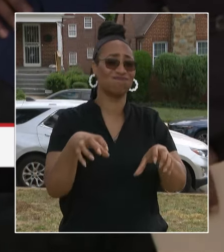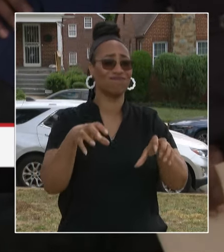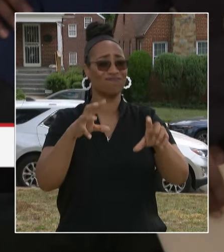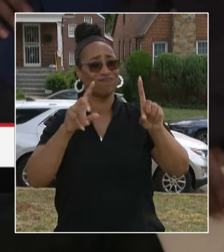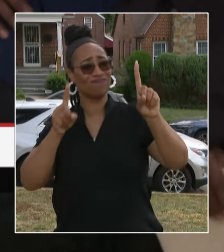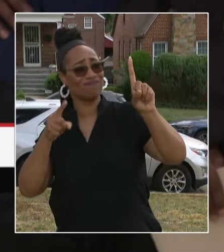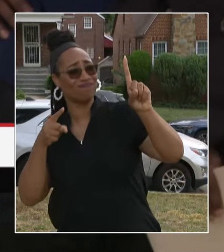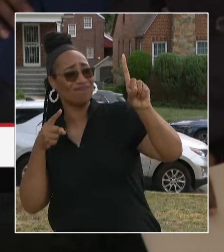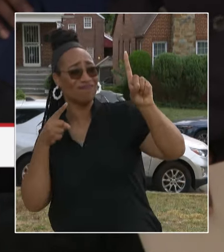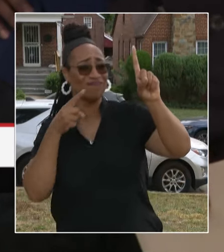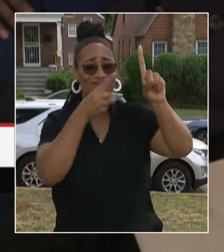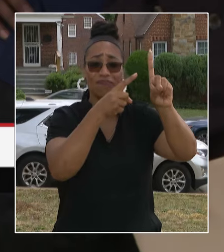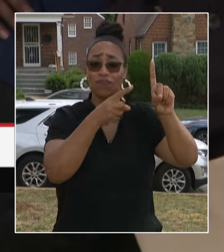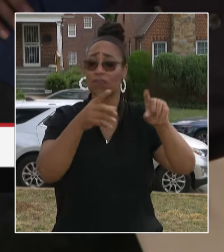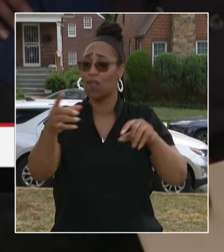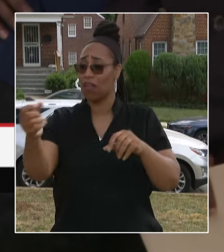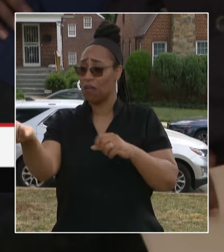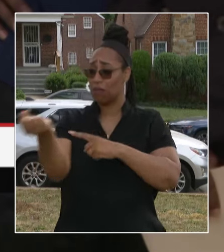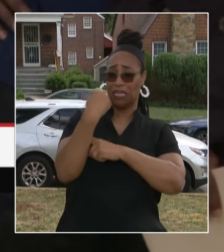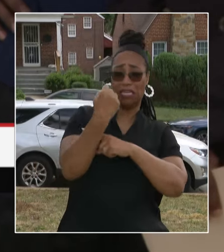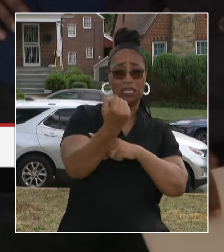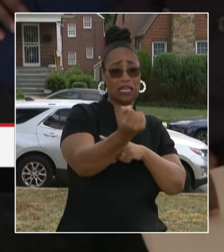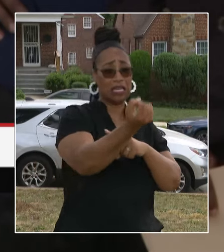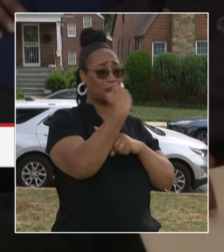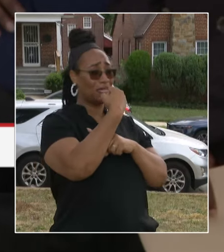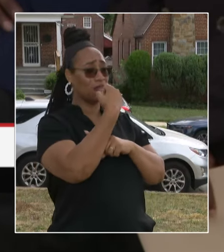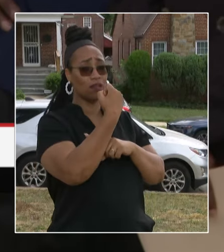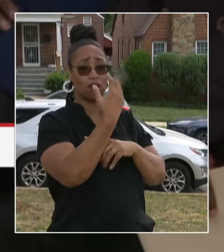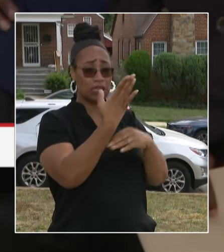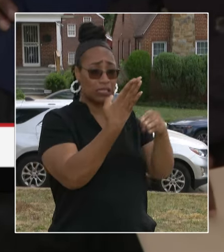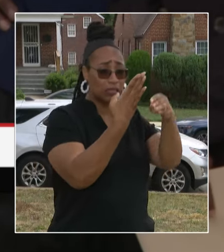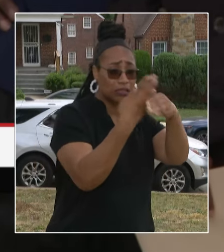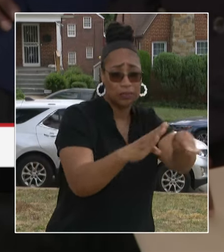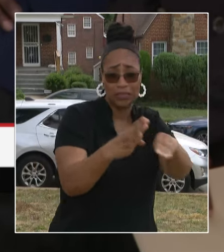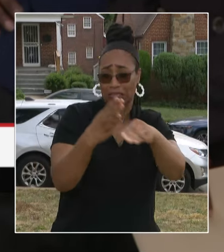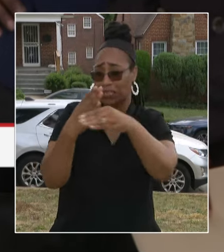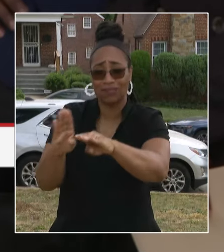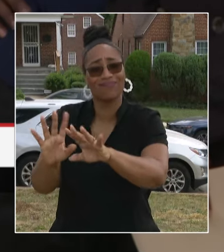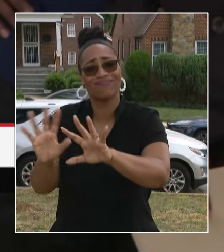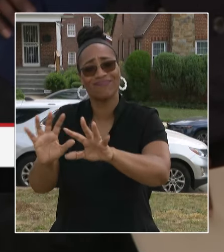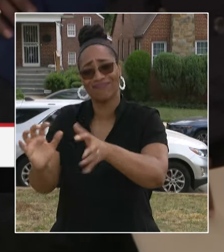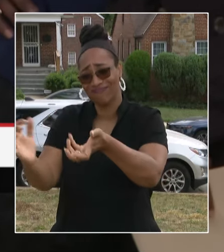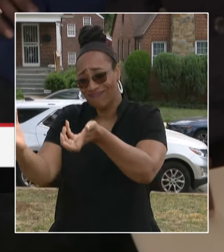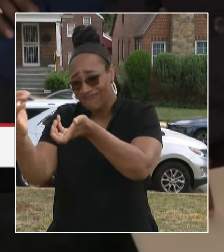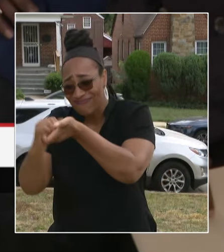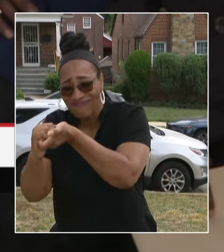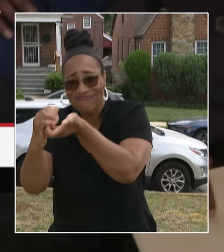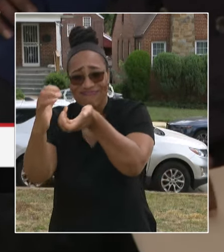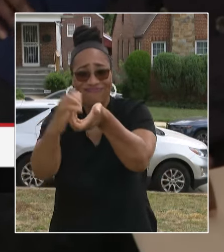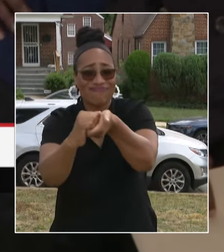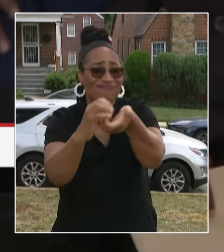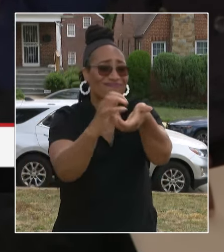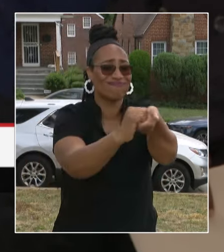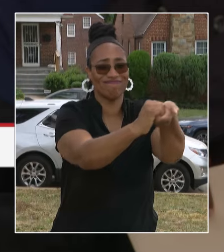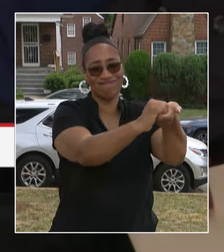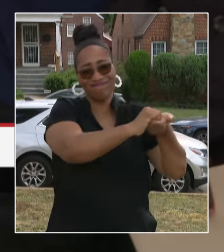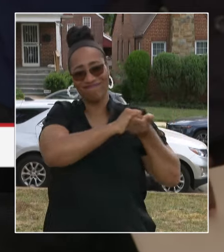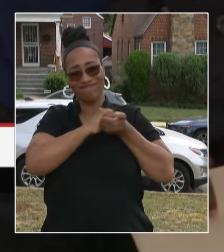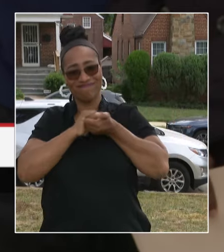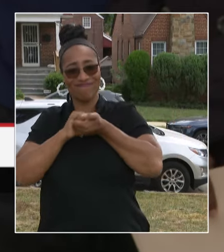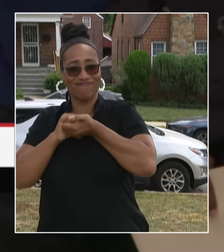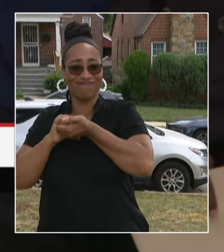division. Scripture tells us to envision that everyone shall sit under their own vine and fig tree, and no one shall make them